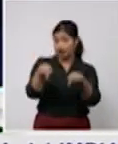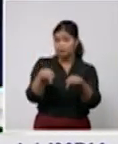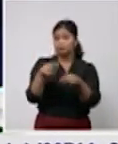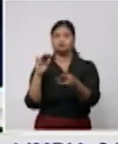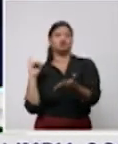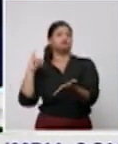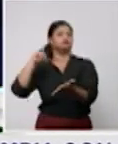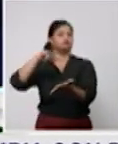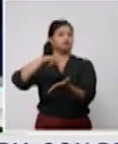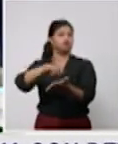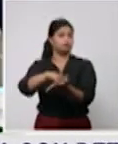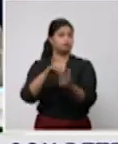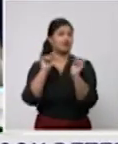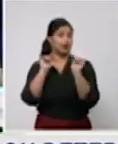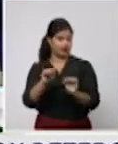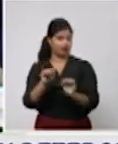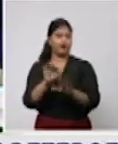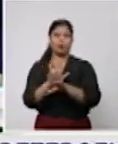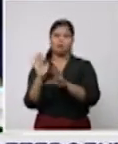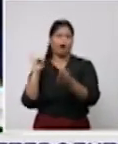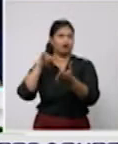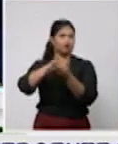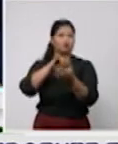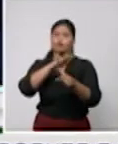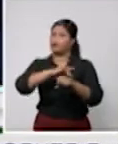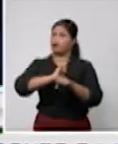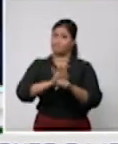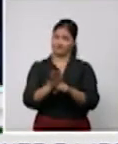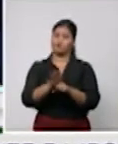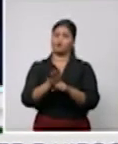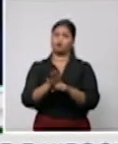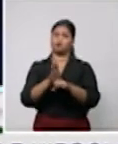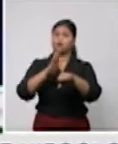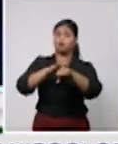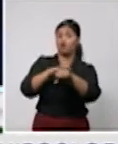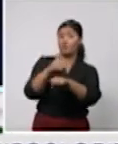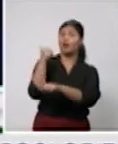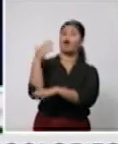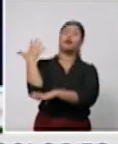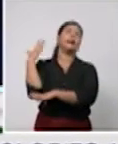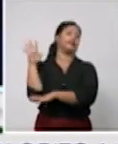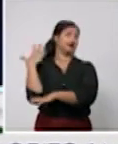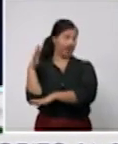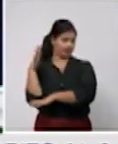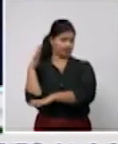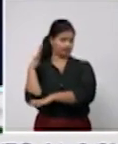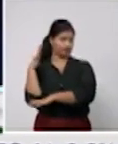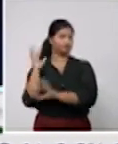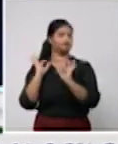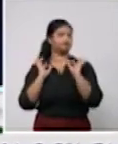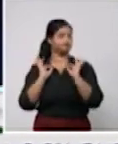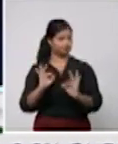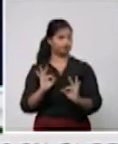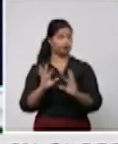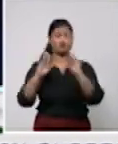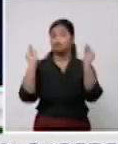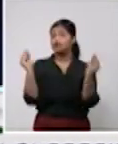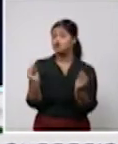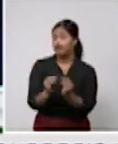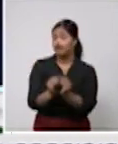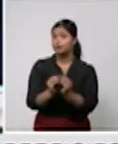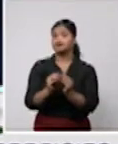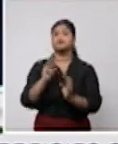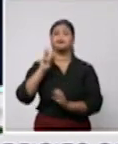for the virus yesterday contracted it abroad. This brings the total number of imported